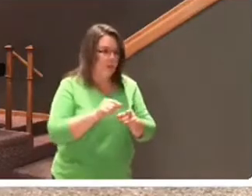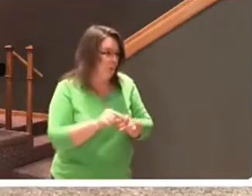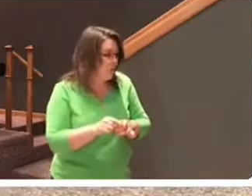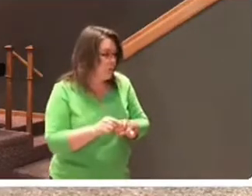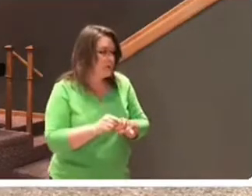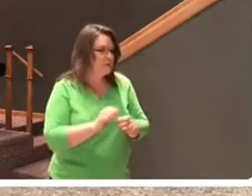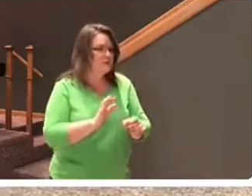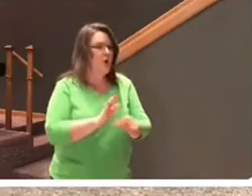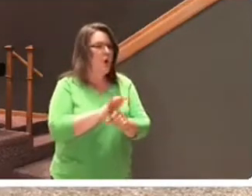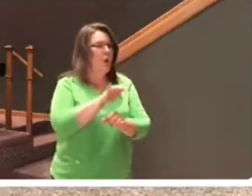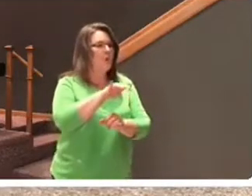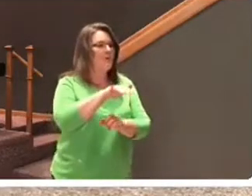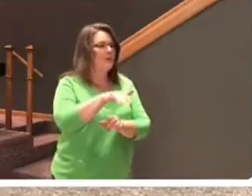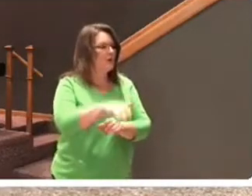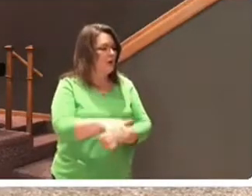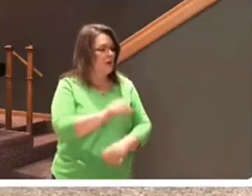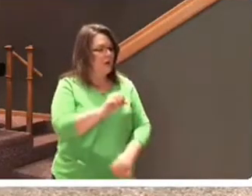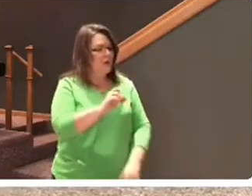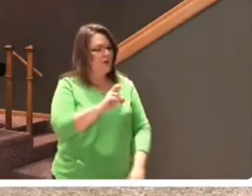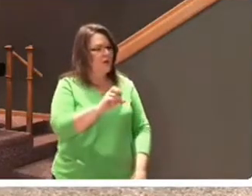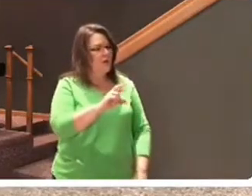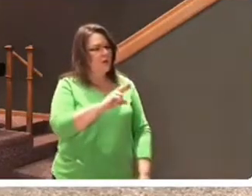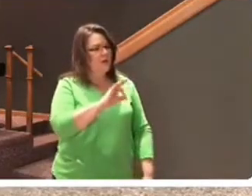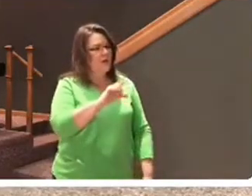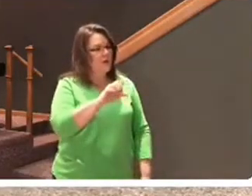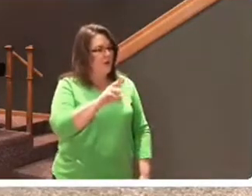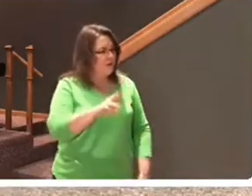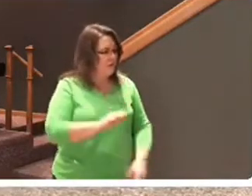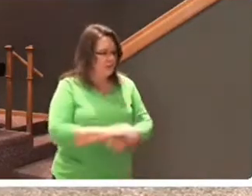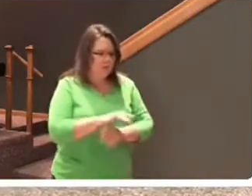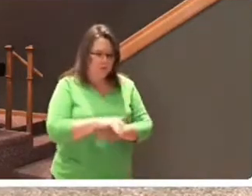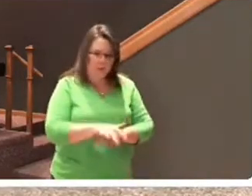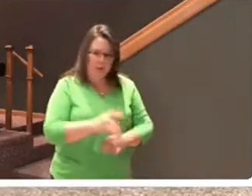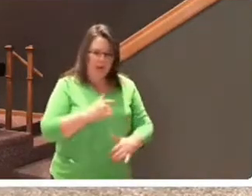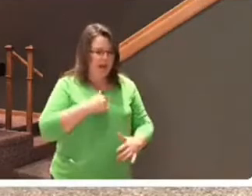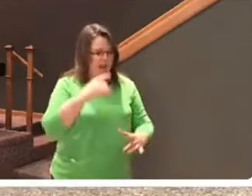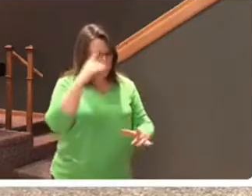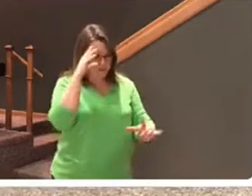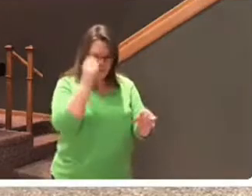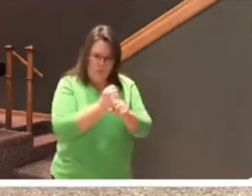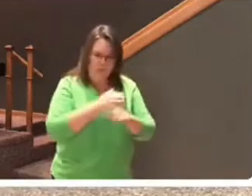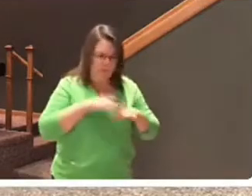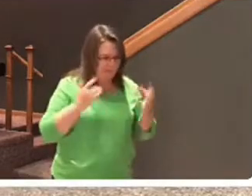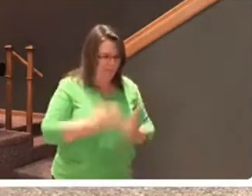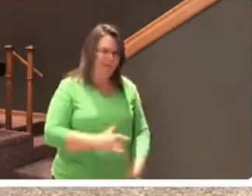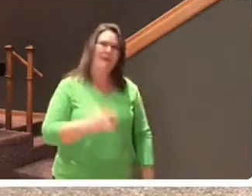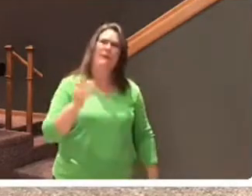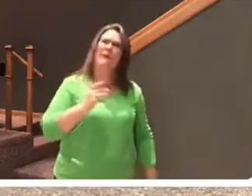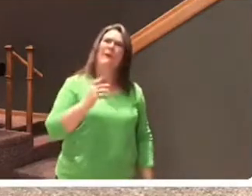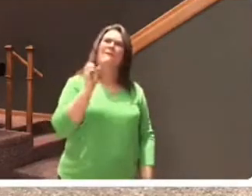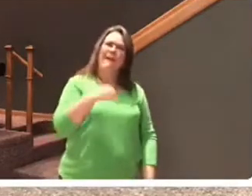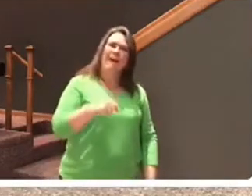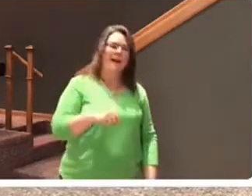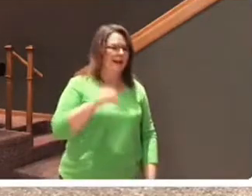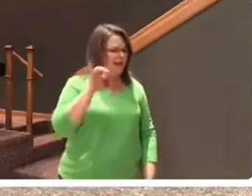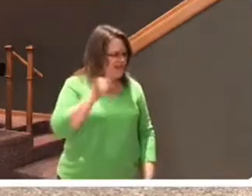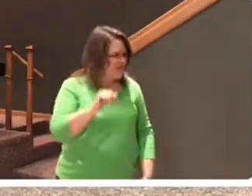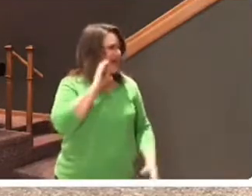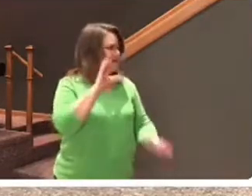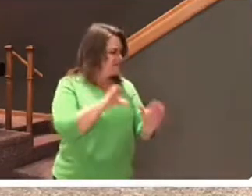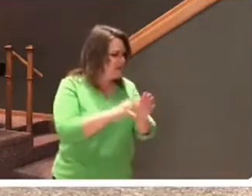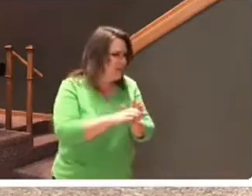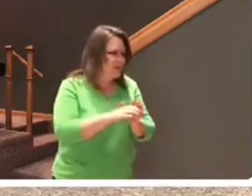was overflow, overflow. And that just captured my heart. I'm like, oh, yeah, yeah, That's the